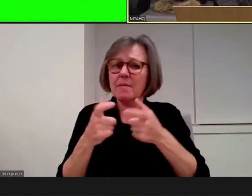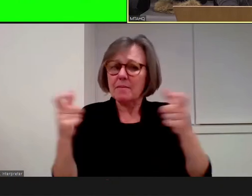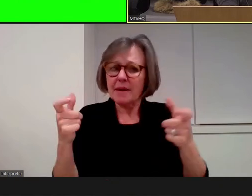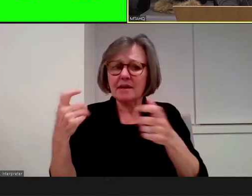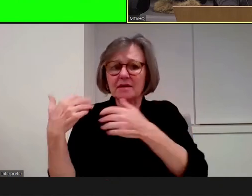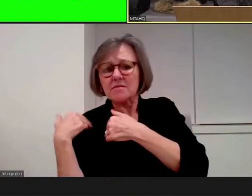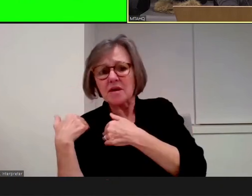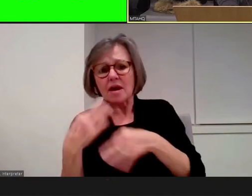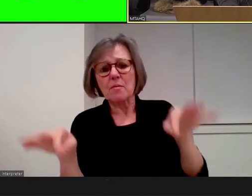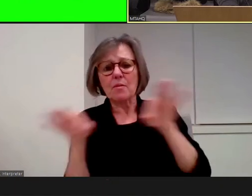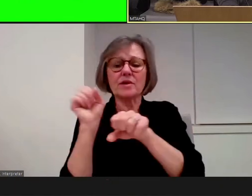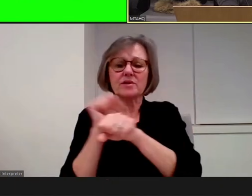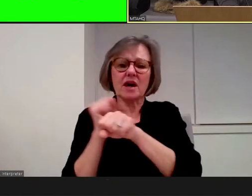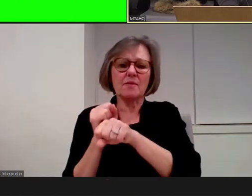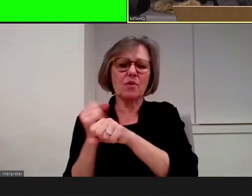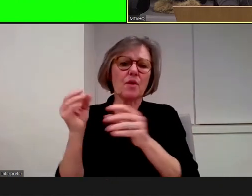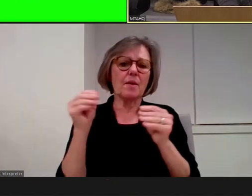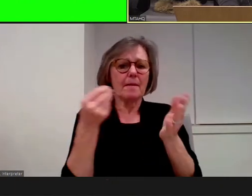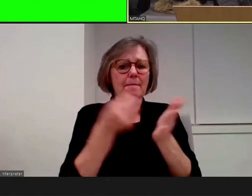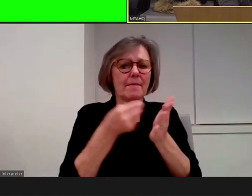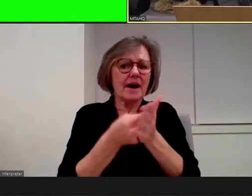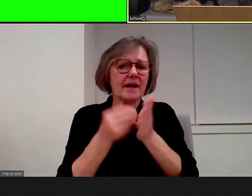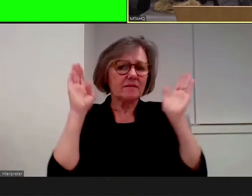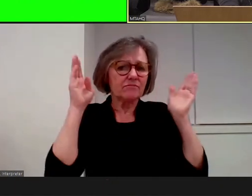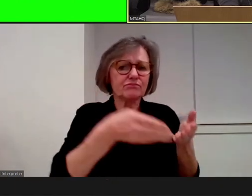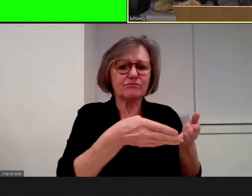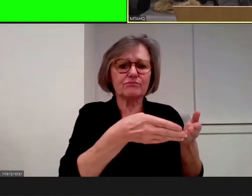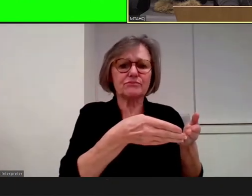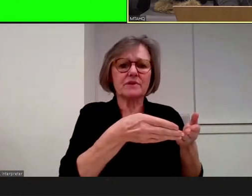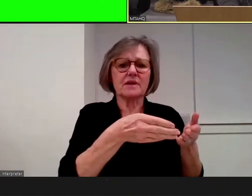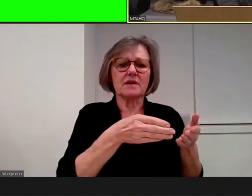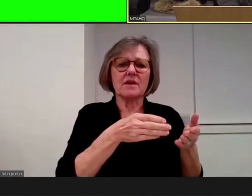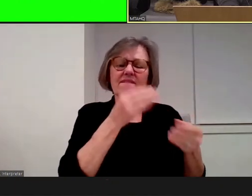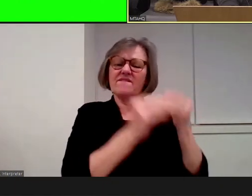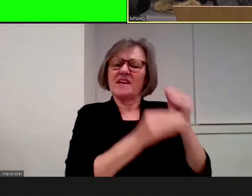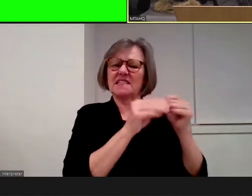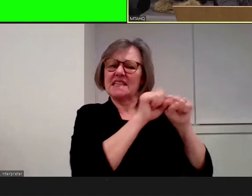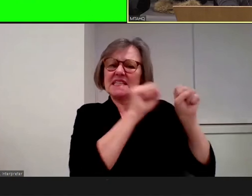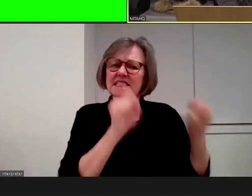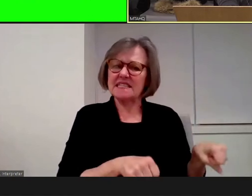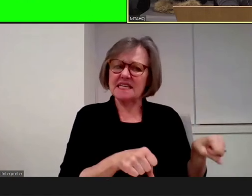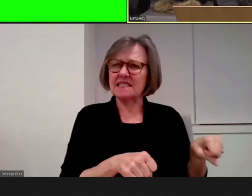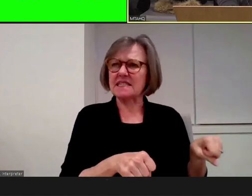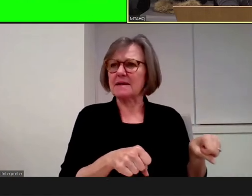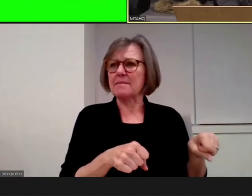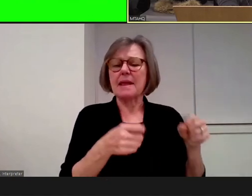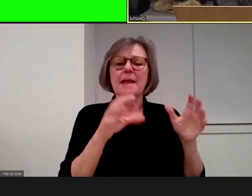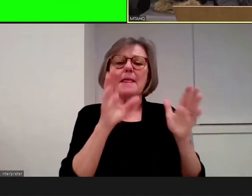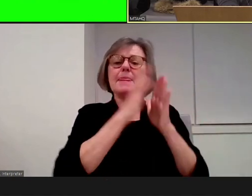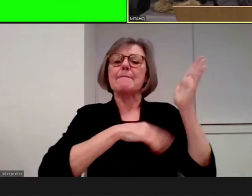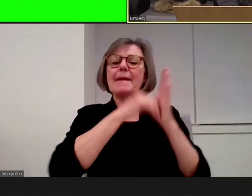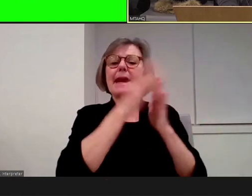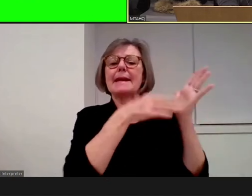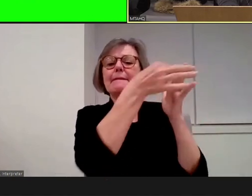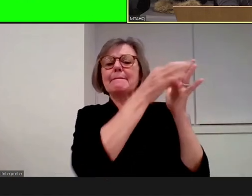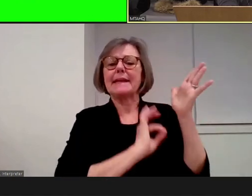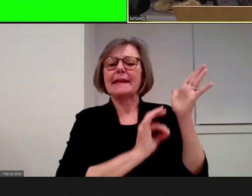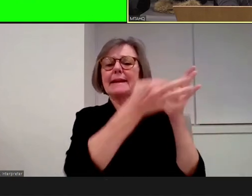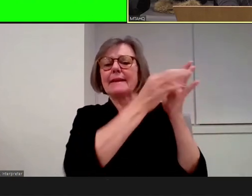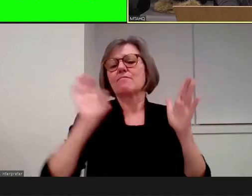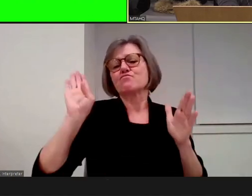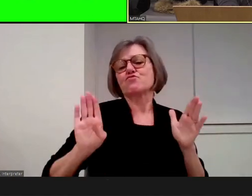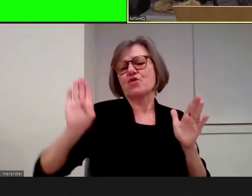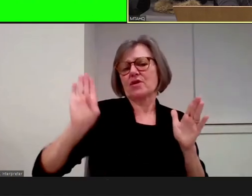towards, are they going to be putting the money towards fixing the system? The paint is peeling off. I traveled from Brooklyn into the